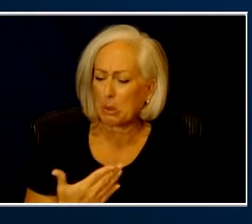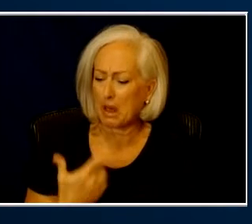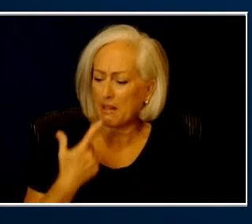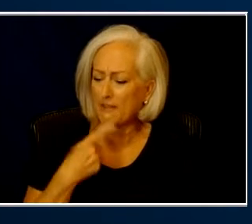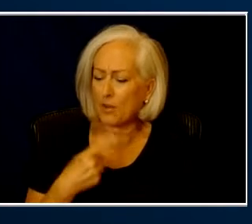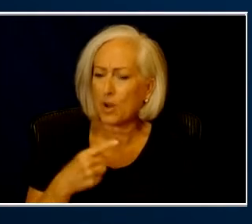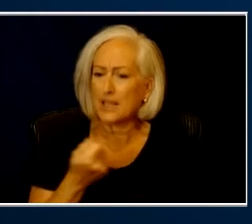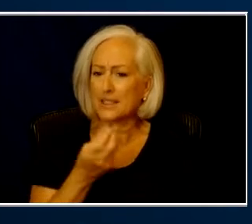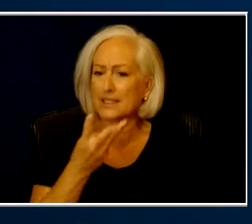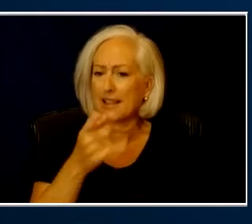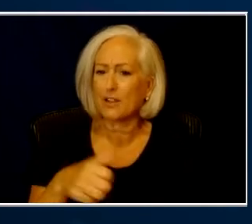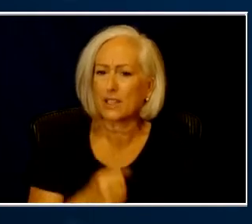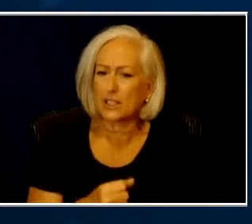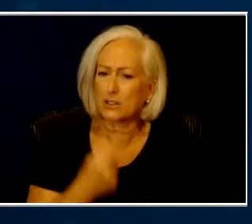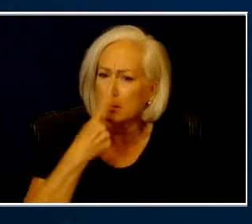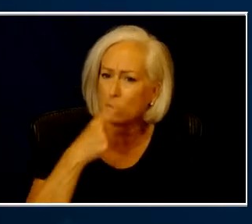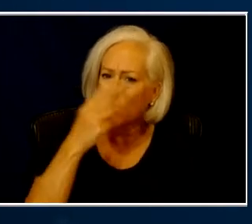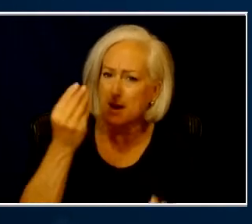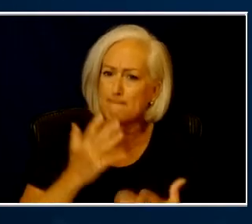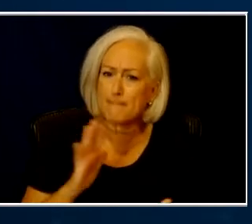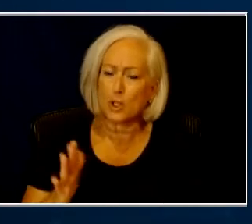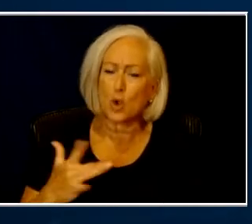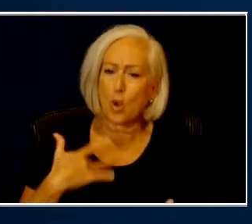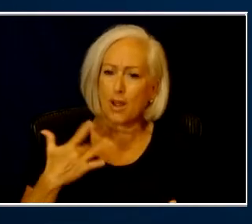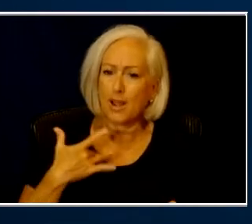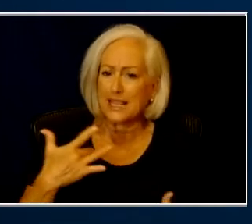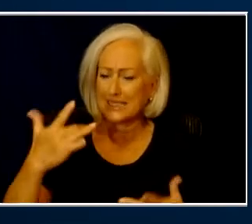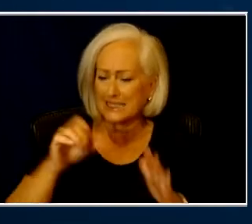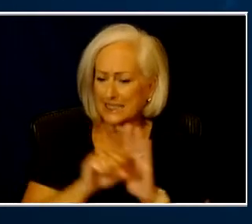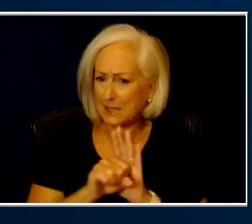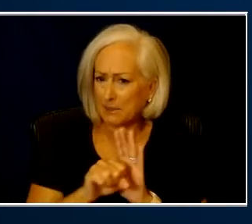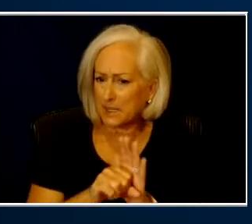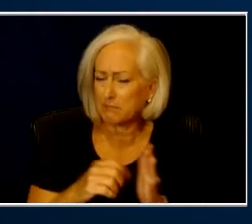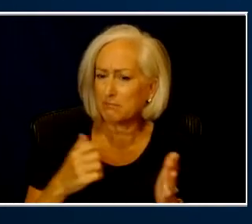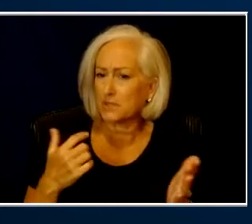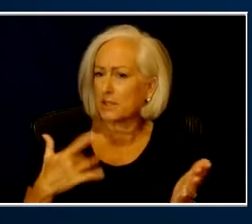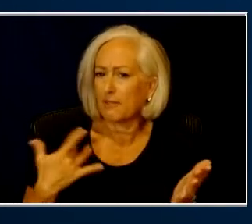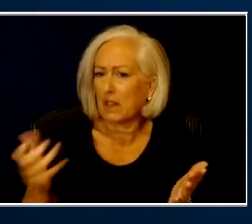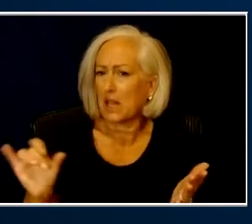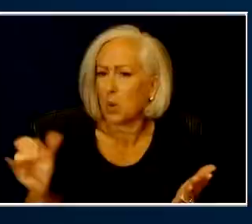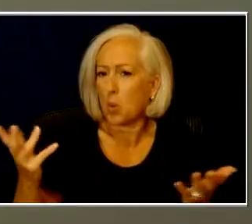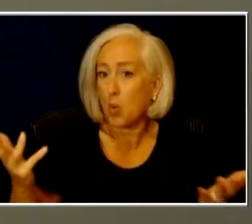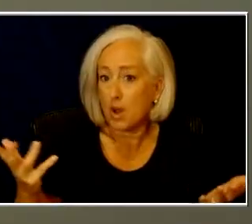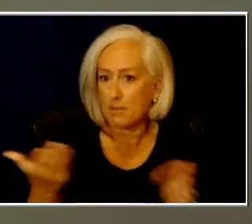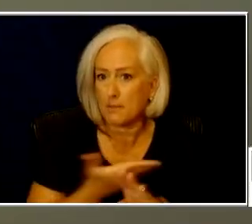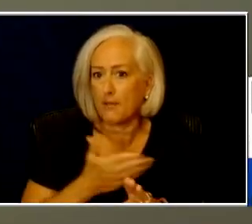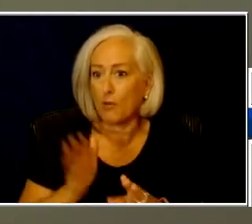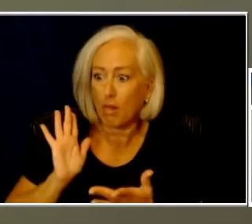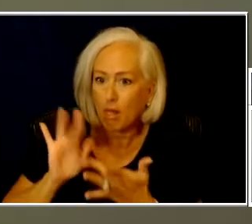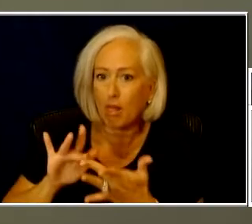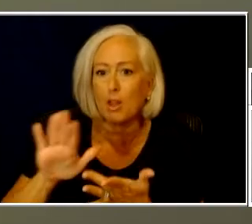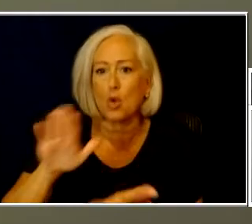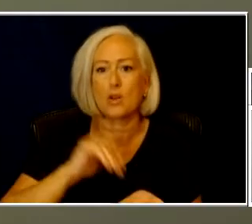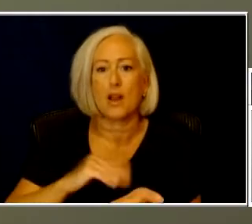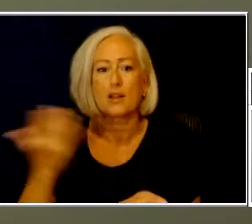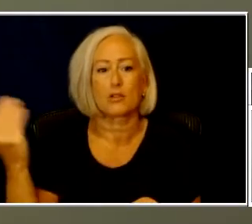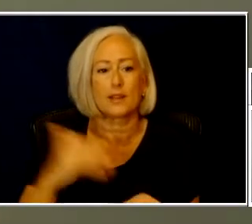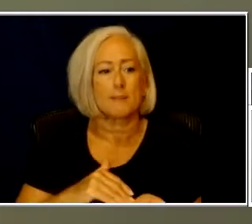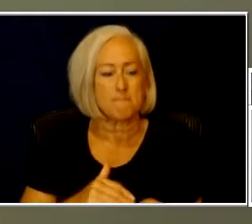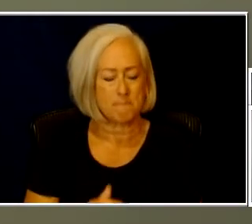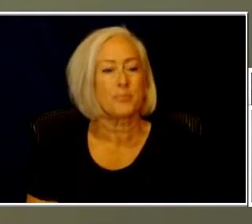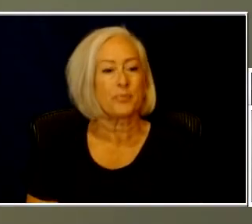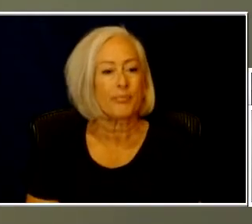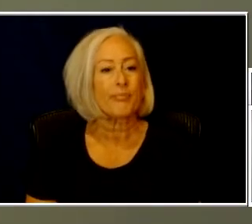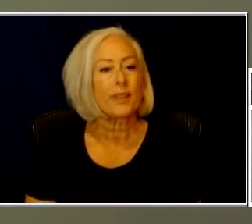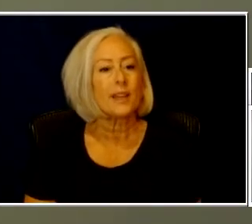those symptoms that you were having that led up to you asking more questions of your doctor? Yes, definitely. I had